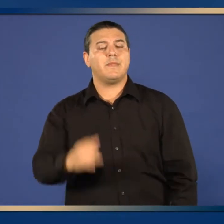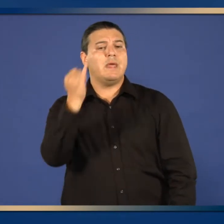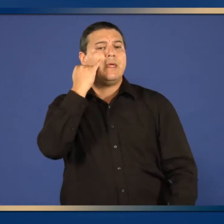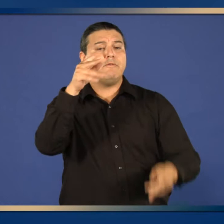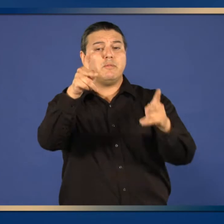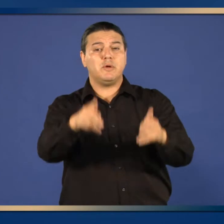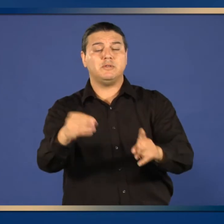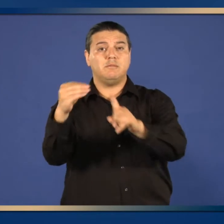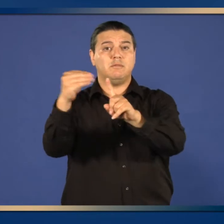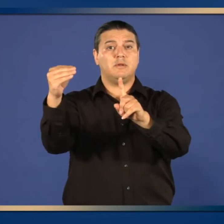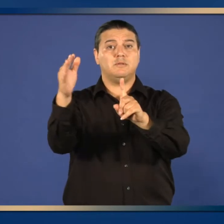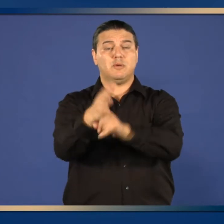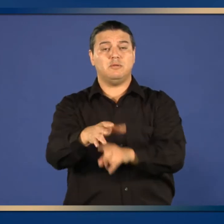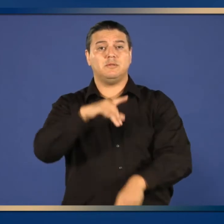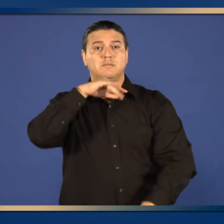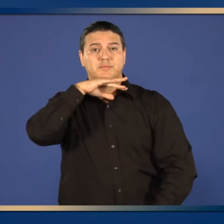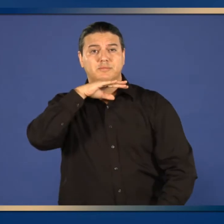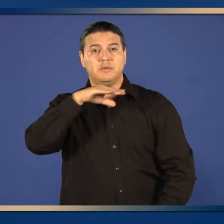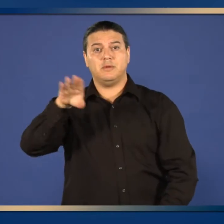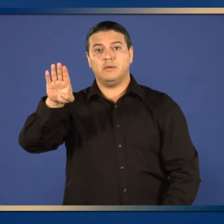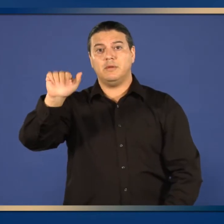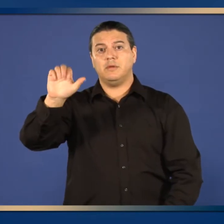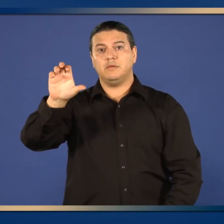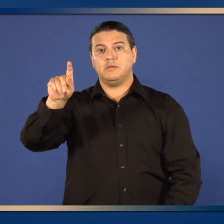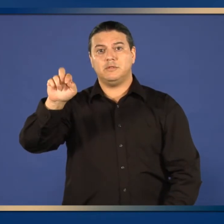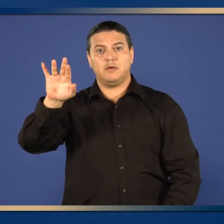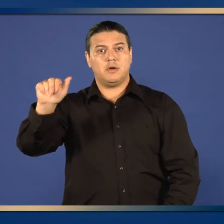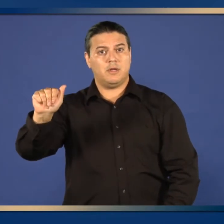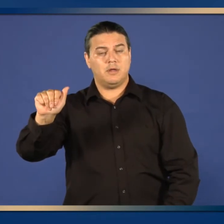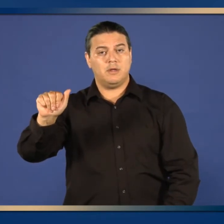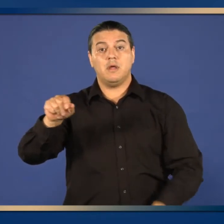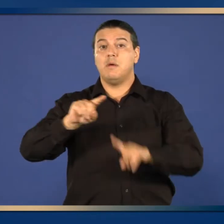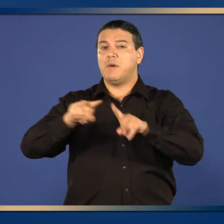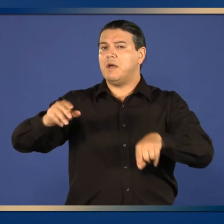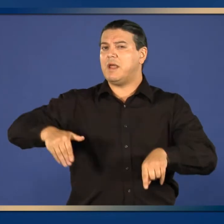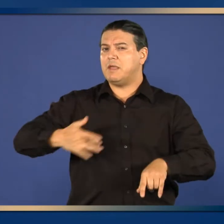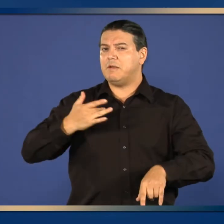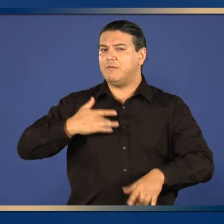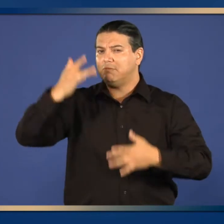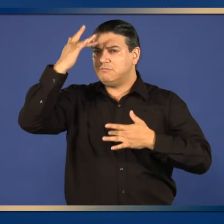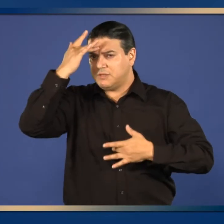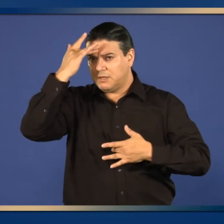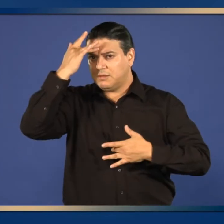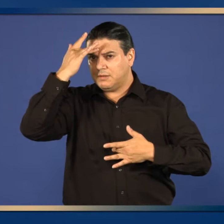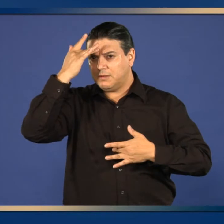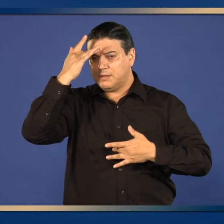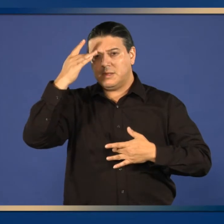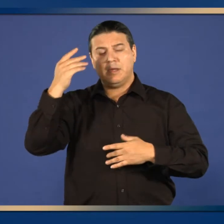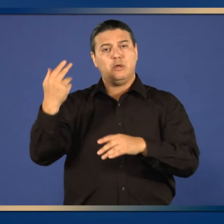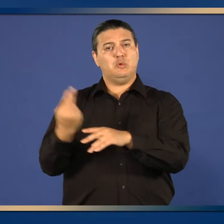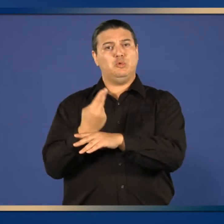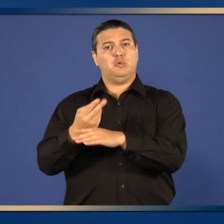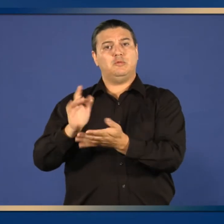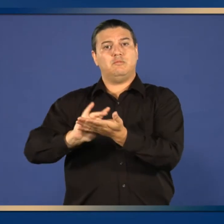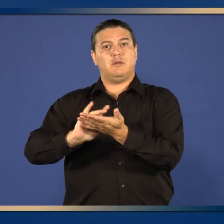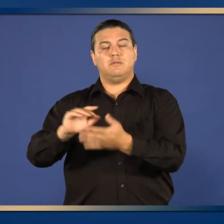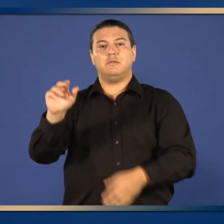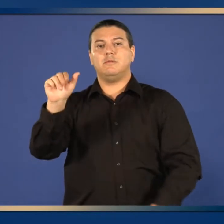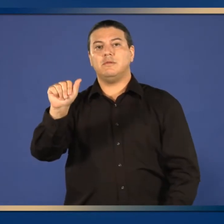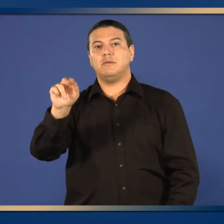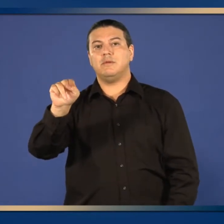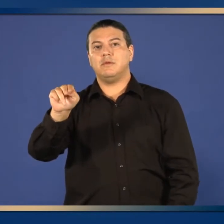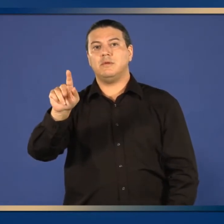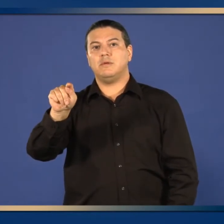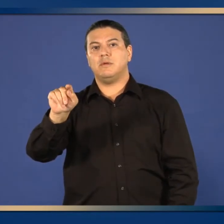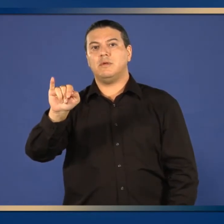If someone is exposed to the bacteria but not yet sick, antibiotics may be given within